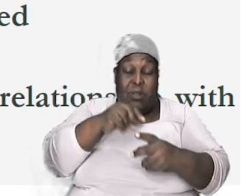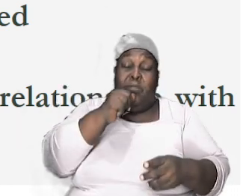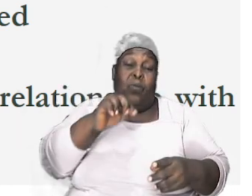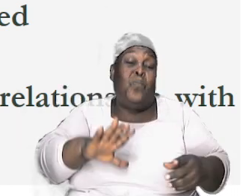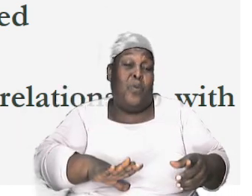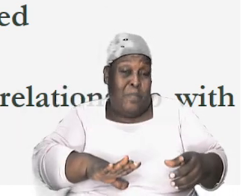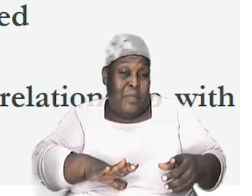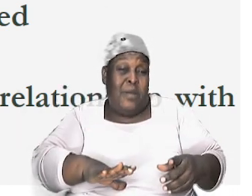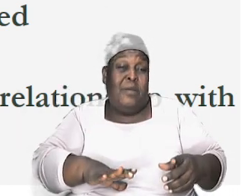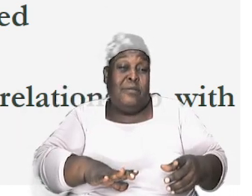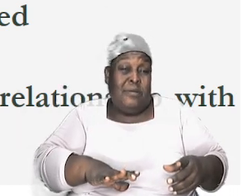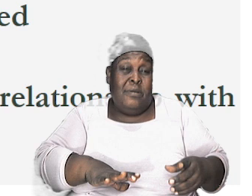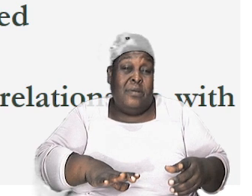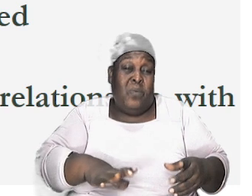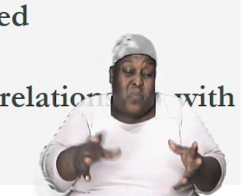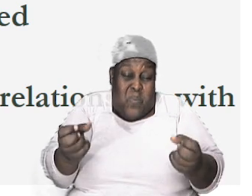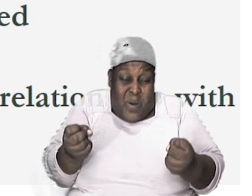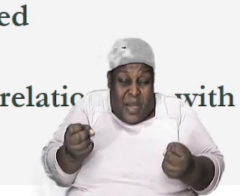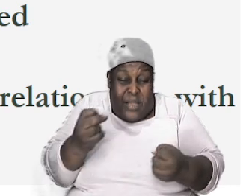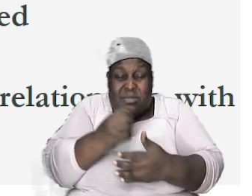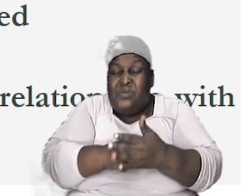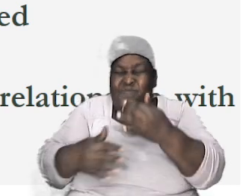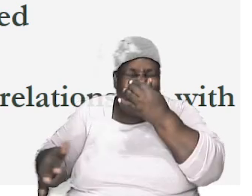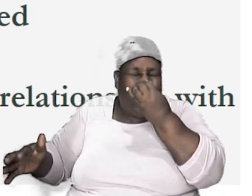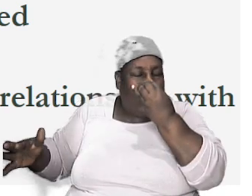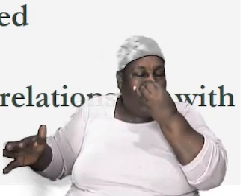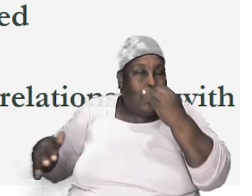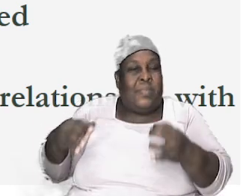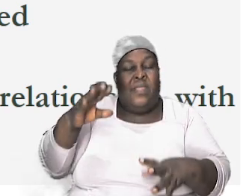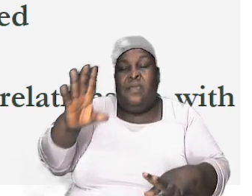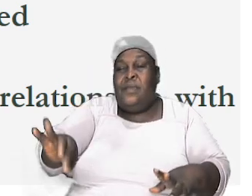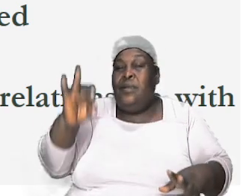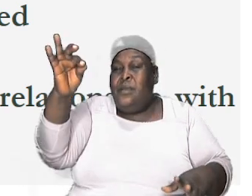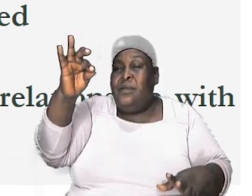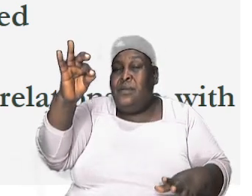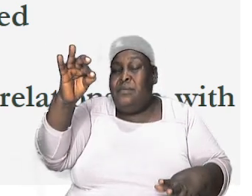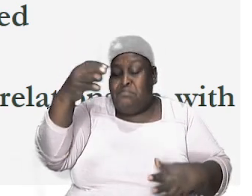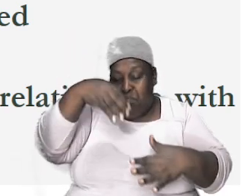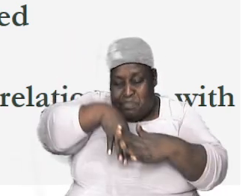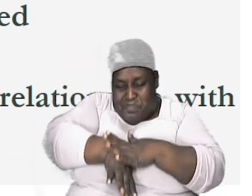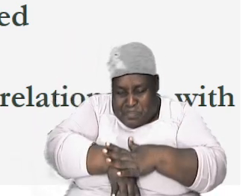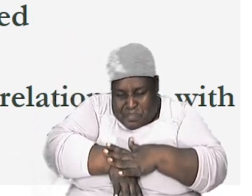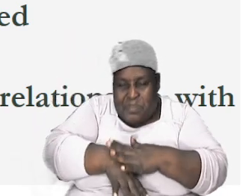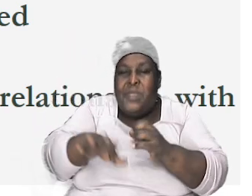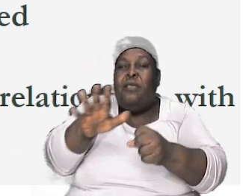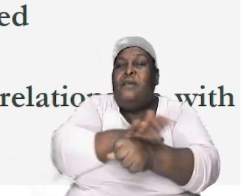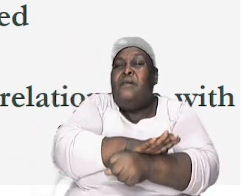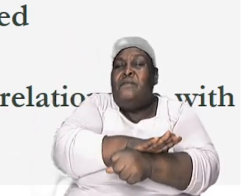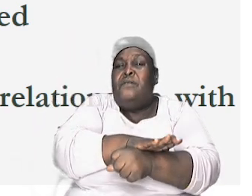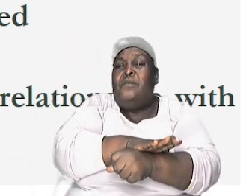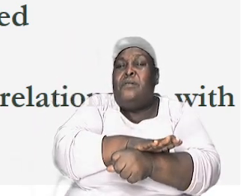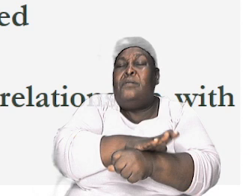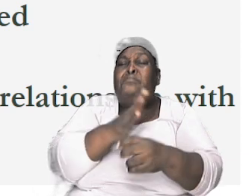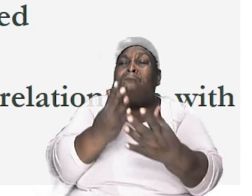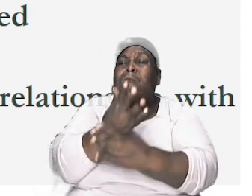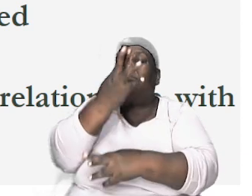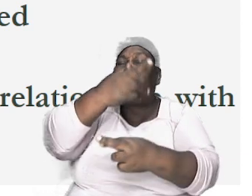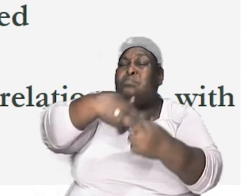was deep, but she was trying to fill that inner desire through her relationship with